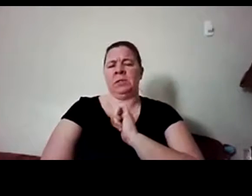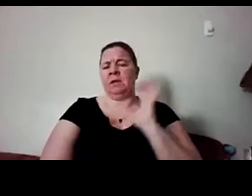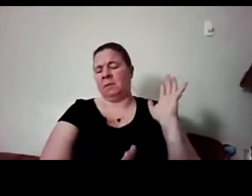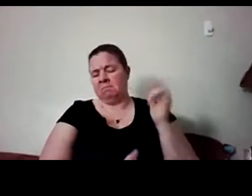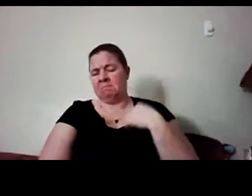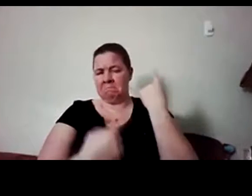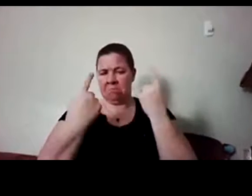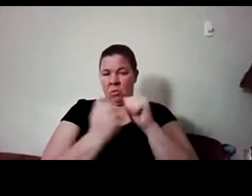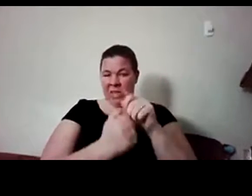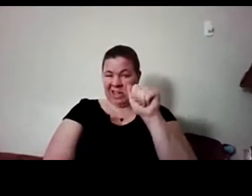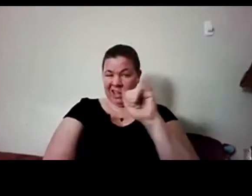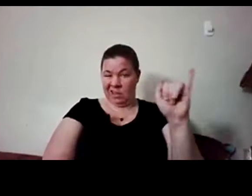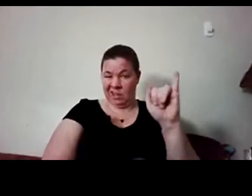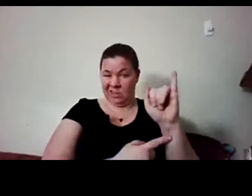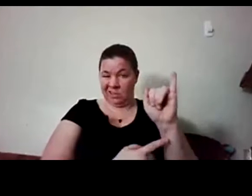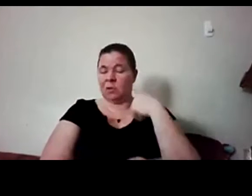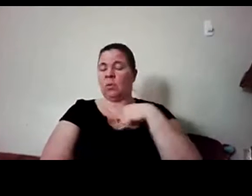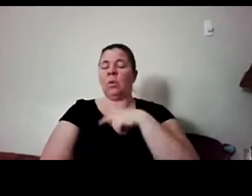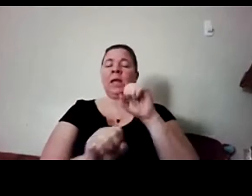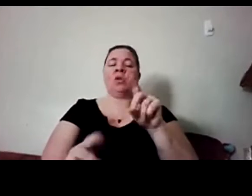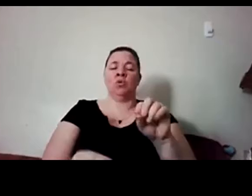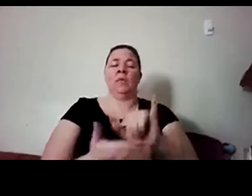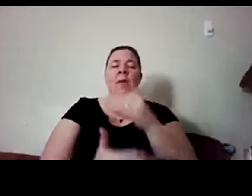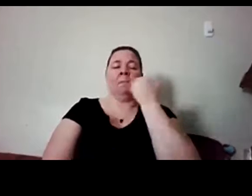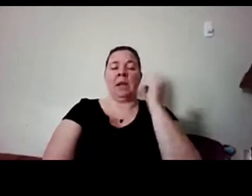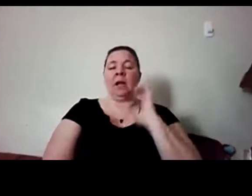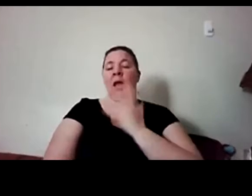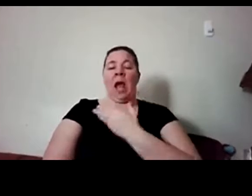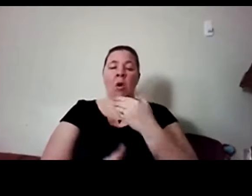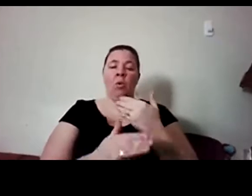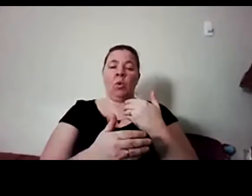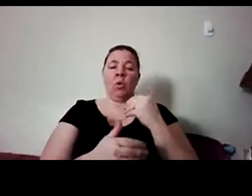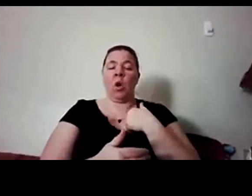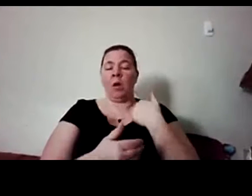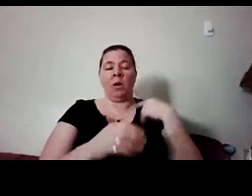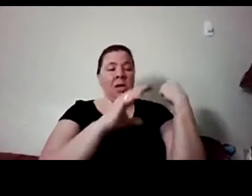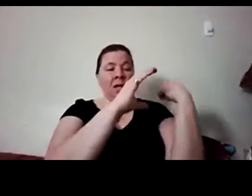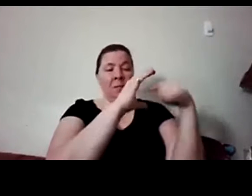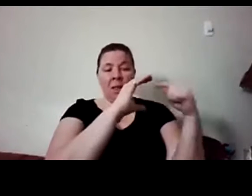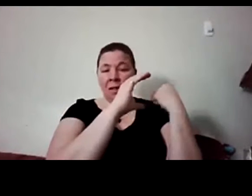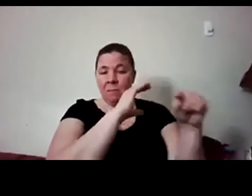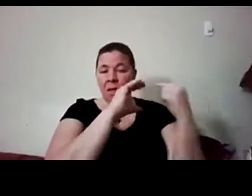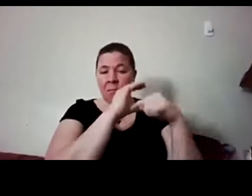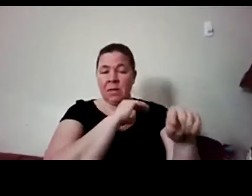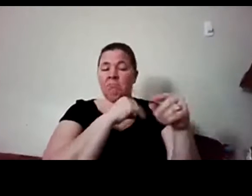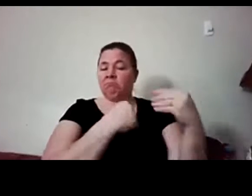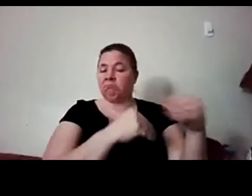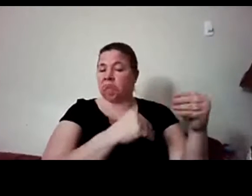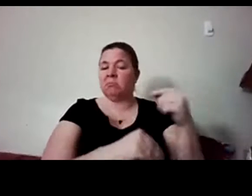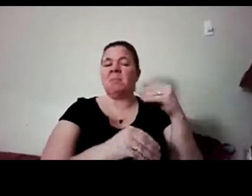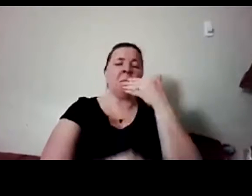what? With AI, we can do it even better. Our own bulk emailing, our own email marketing, even better.